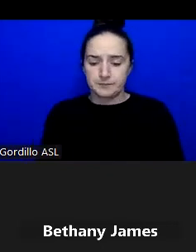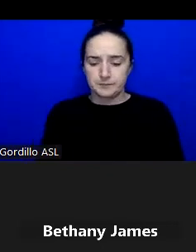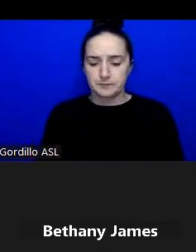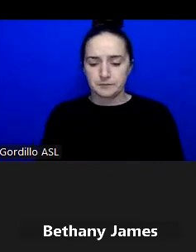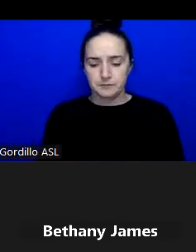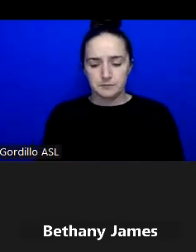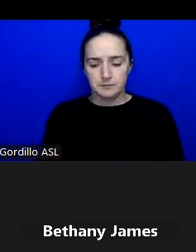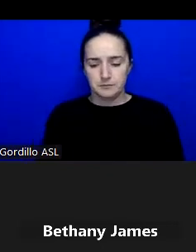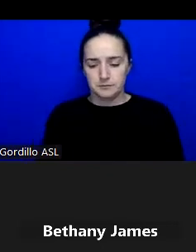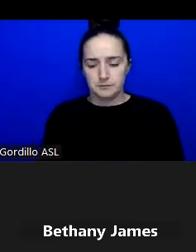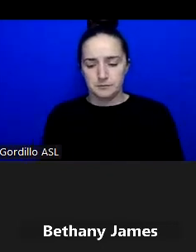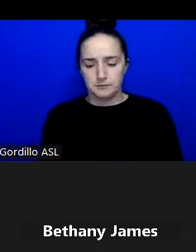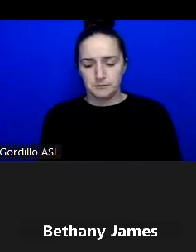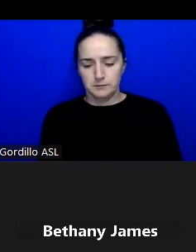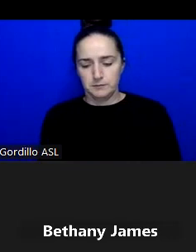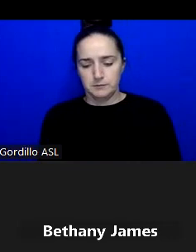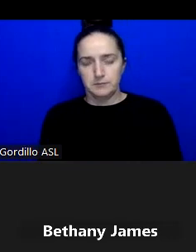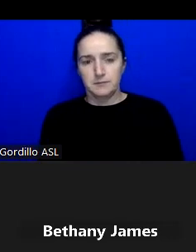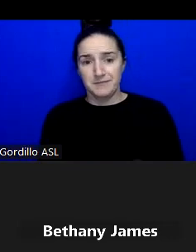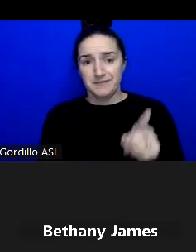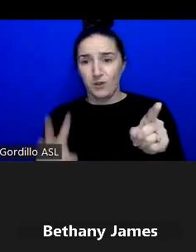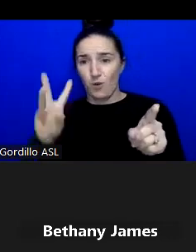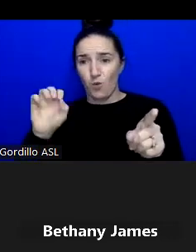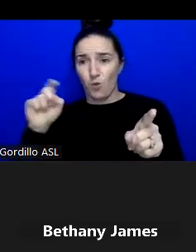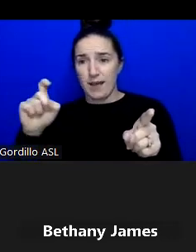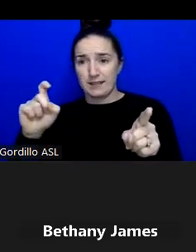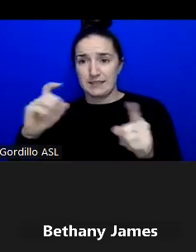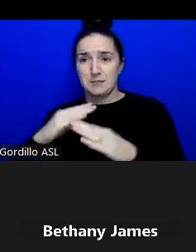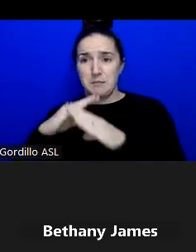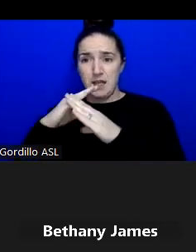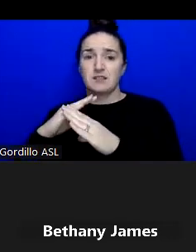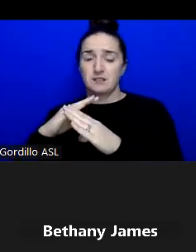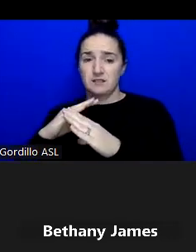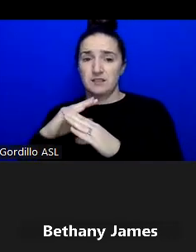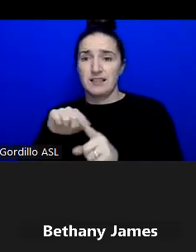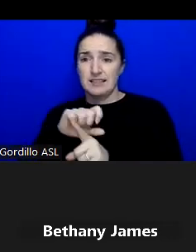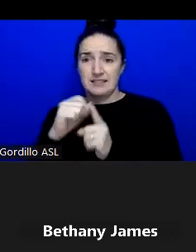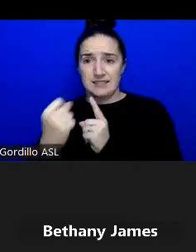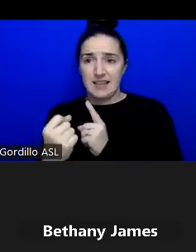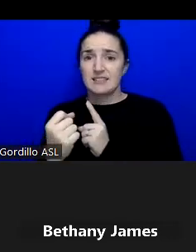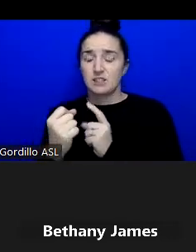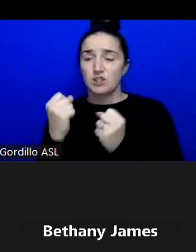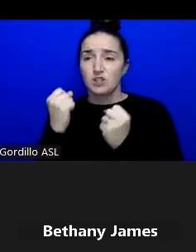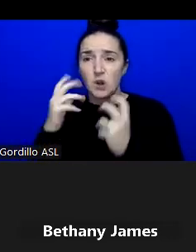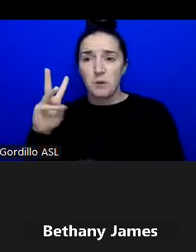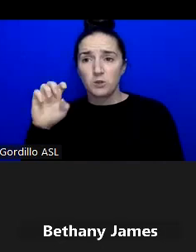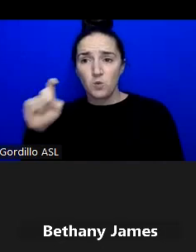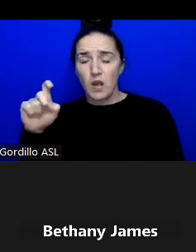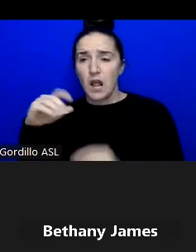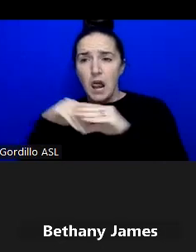seeing a wax blockage. In this case, this person has so much wax in there, like my patient from the other day,